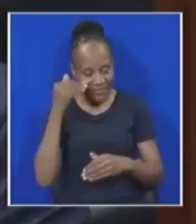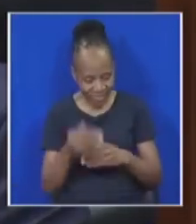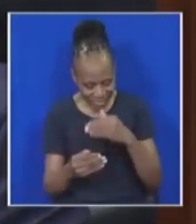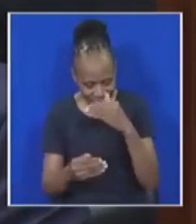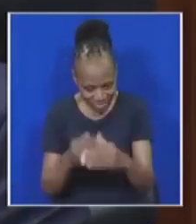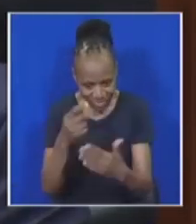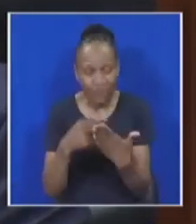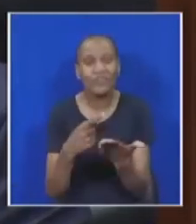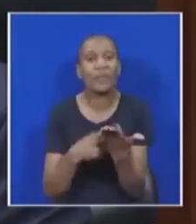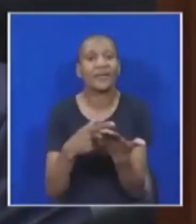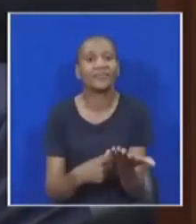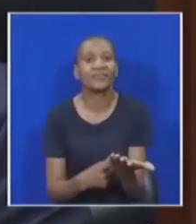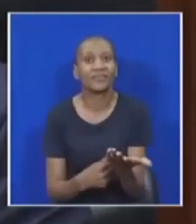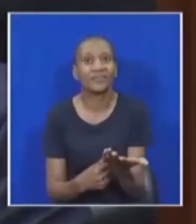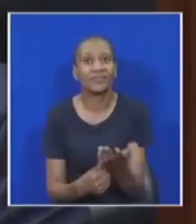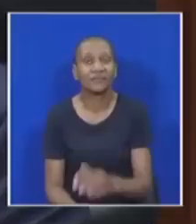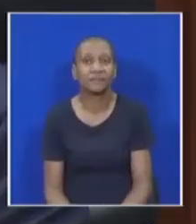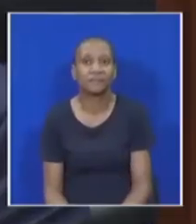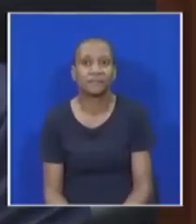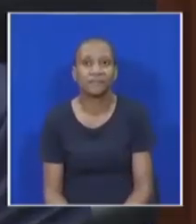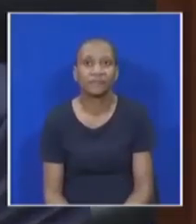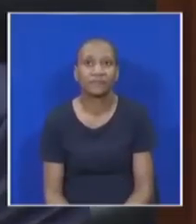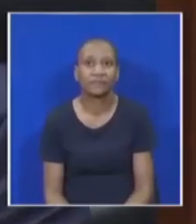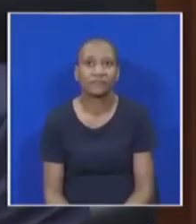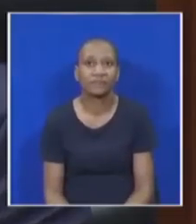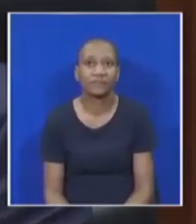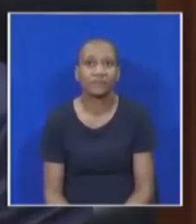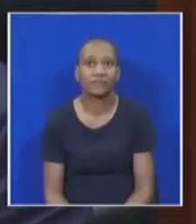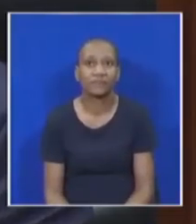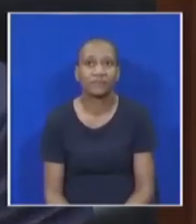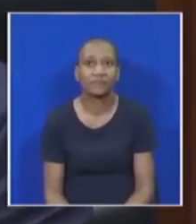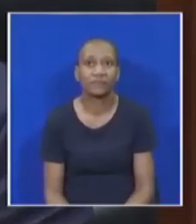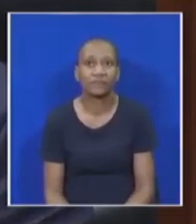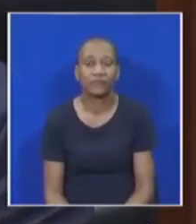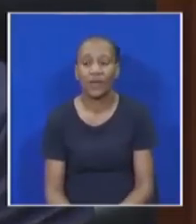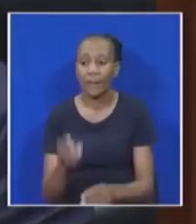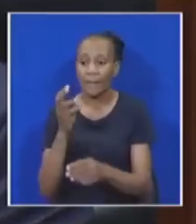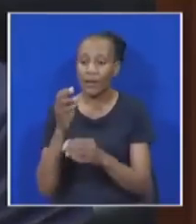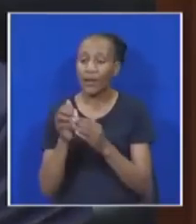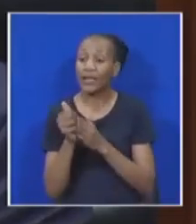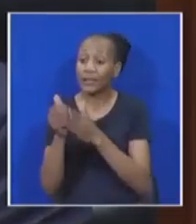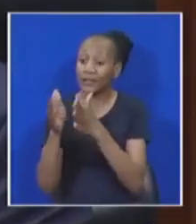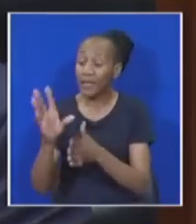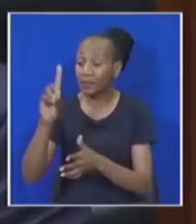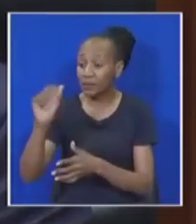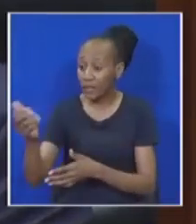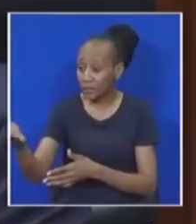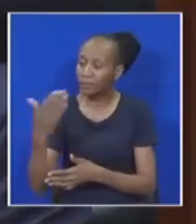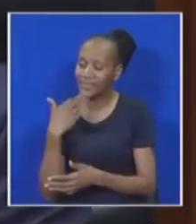the procedures as agreed to this morning and today. And that's where Mr. Maimani, Honorable Maimani, please